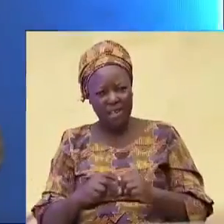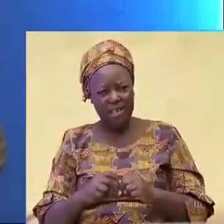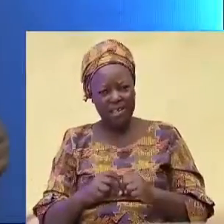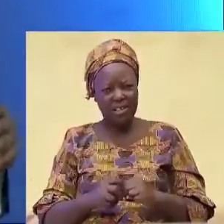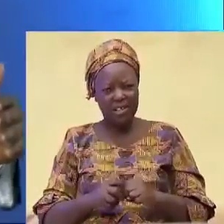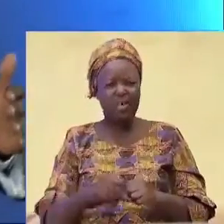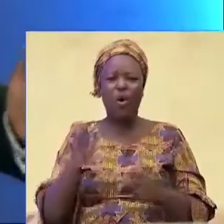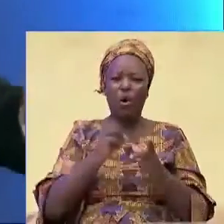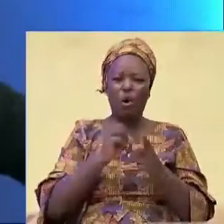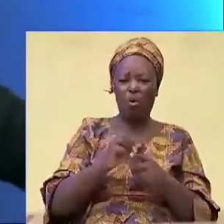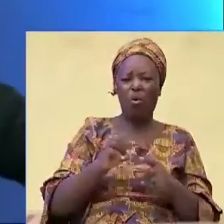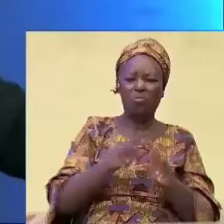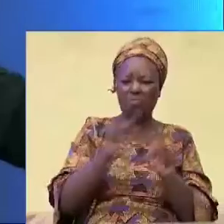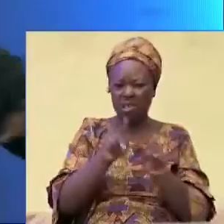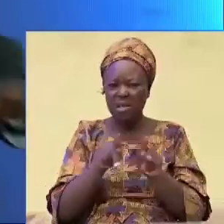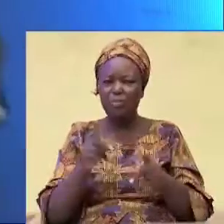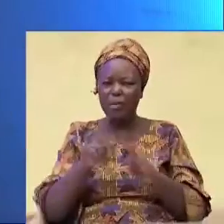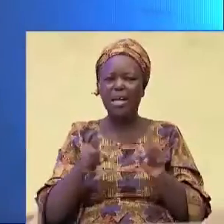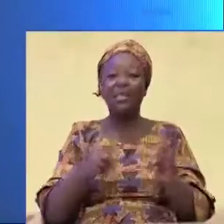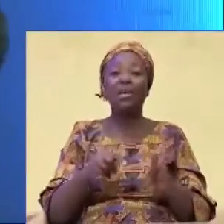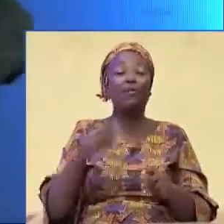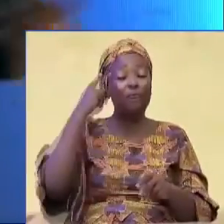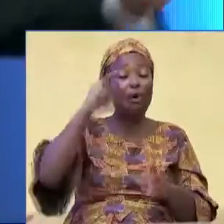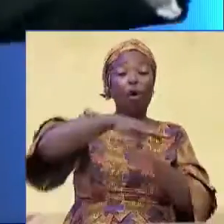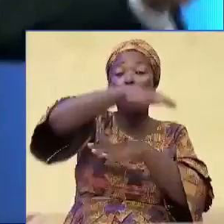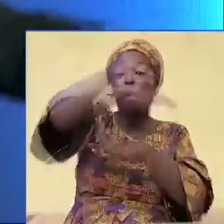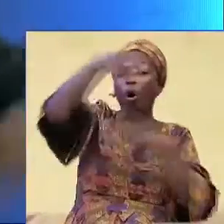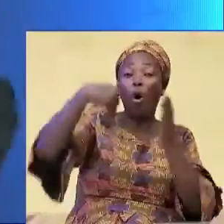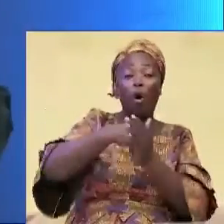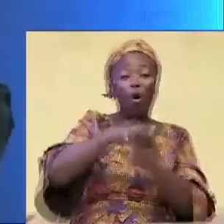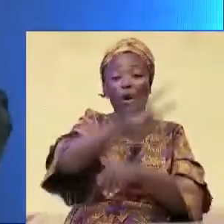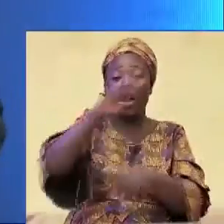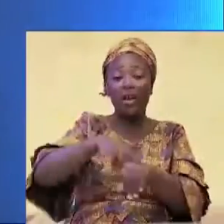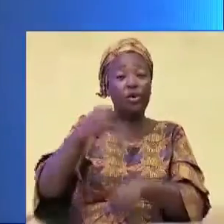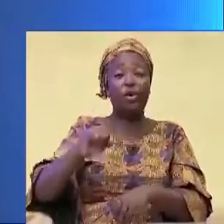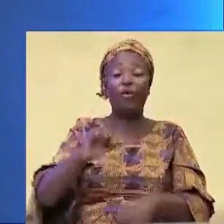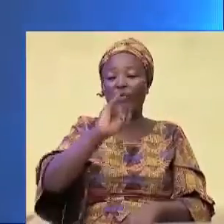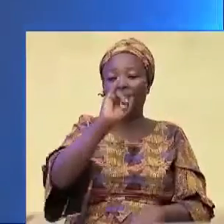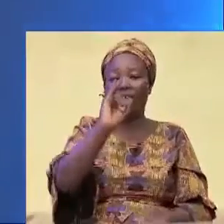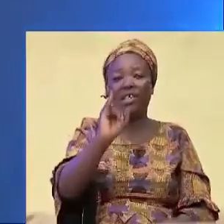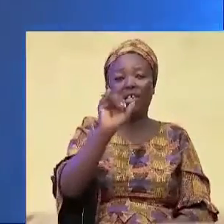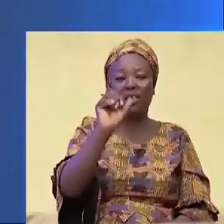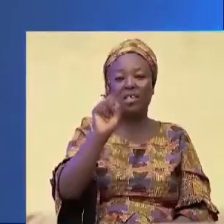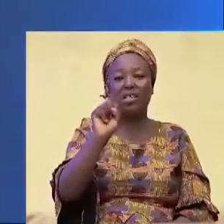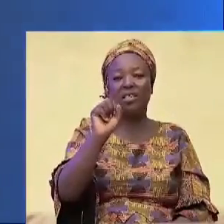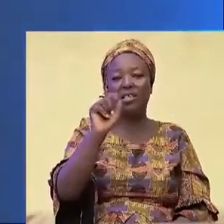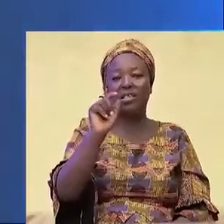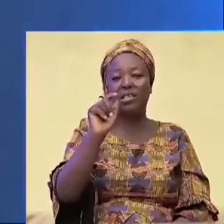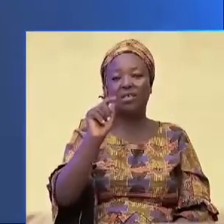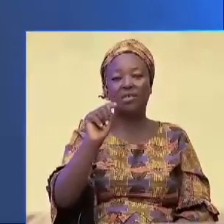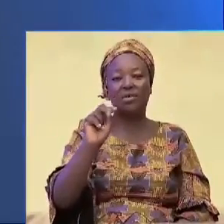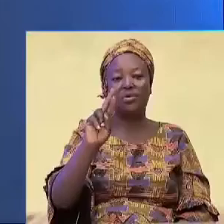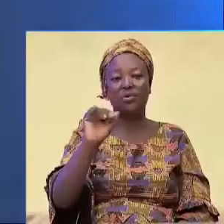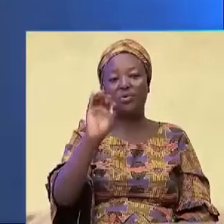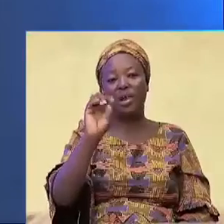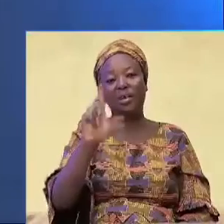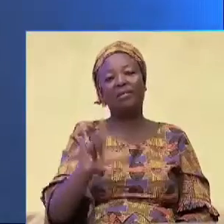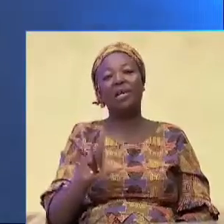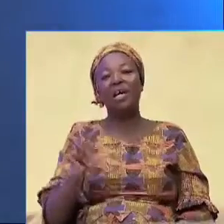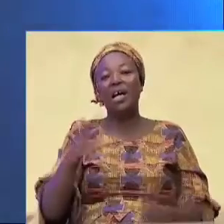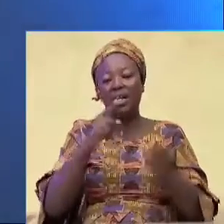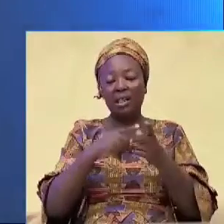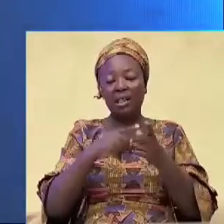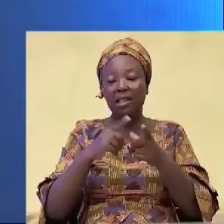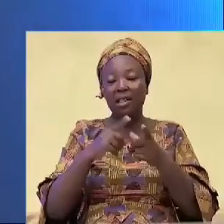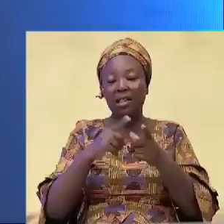town, in a community, in the whole nation of Israel. And the